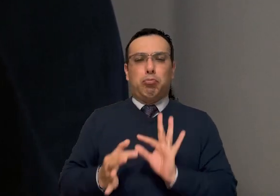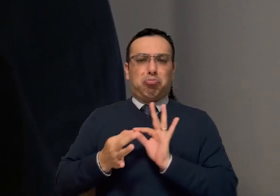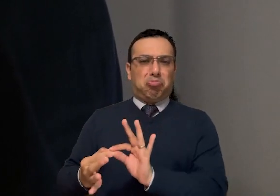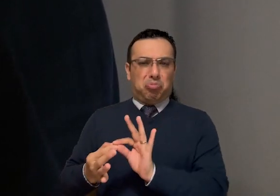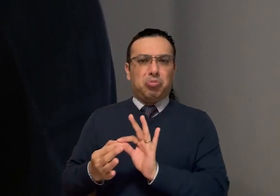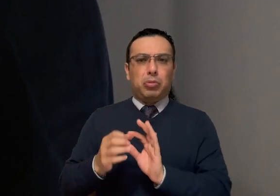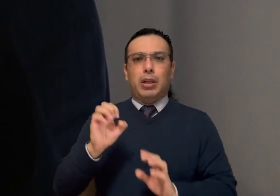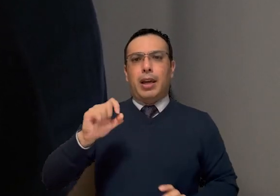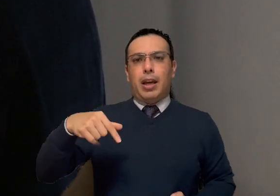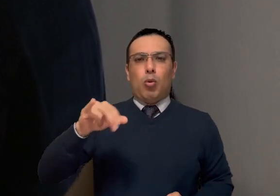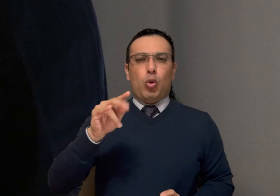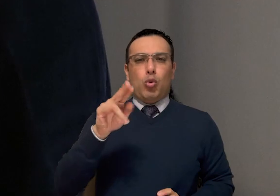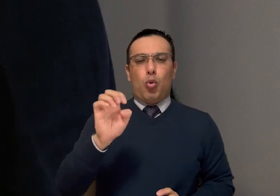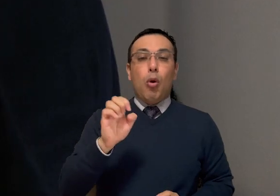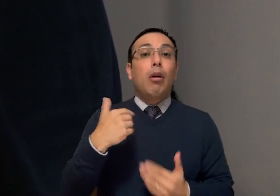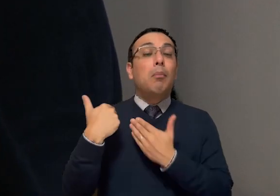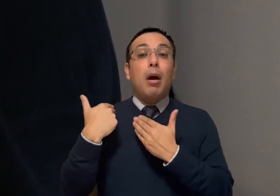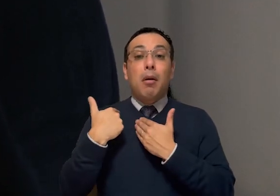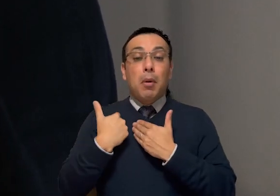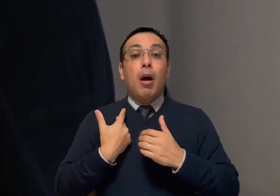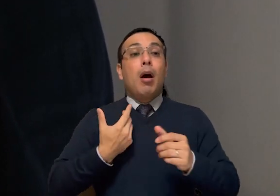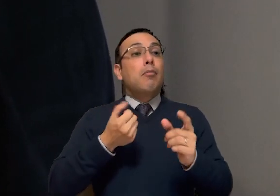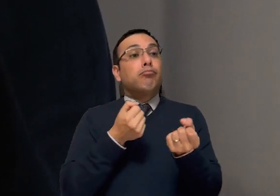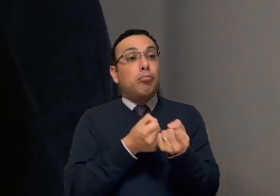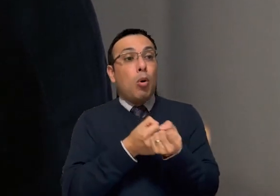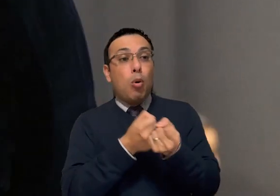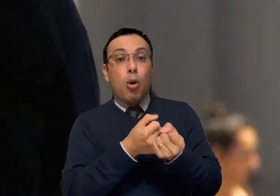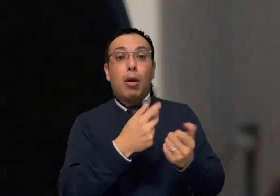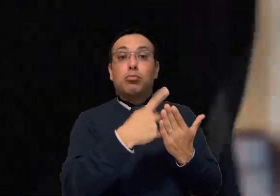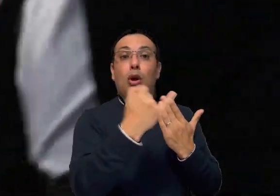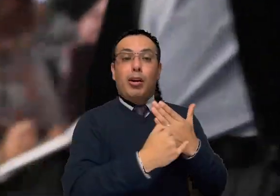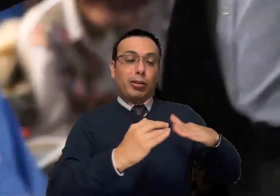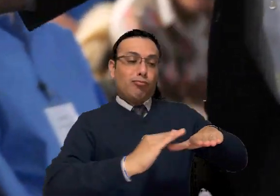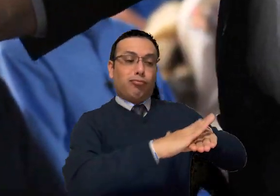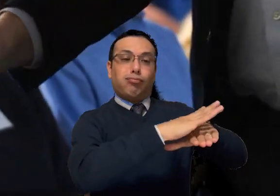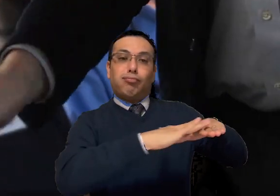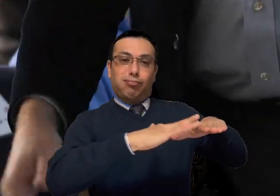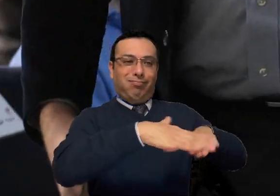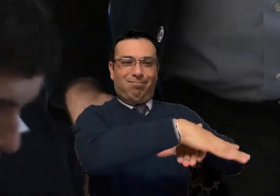and permitting matters. If you have any questions, I'm here for you.